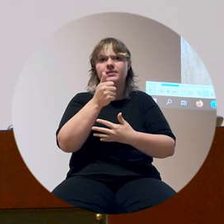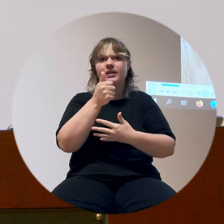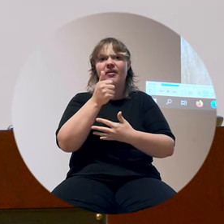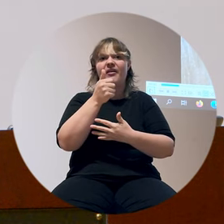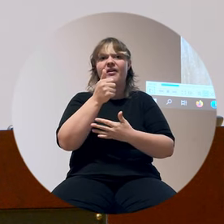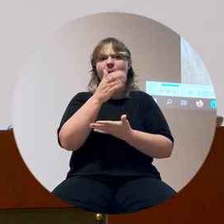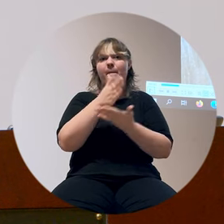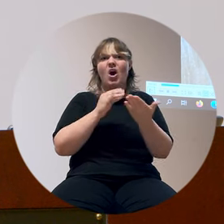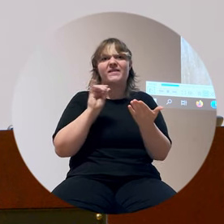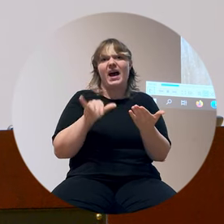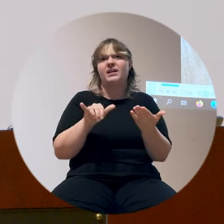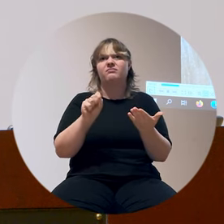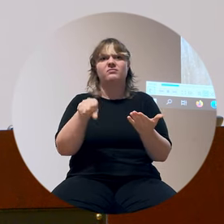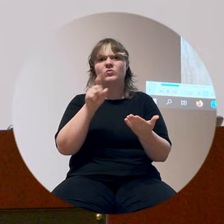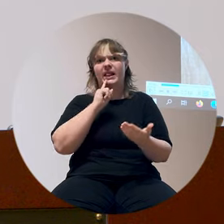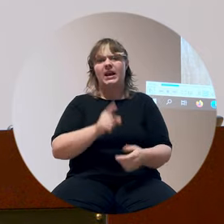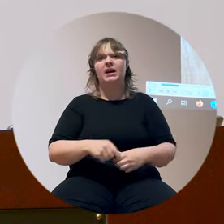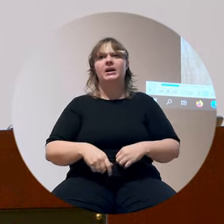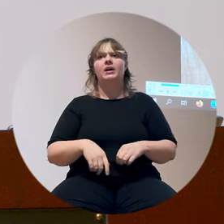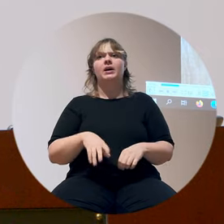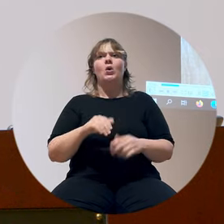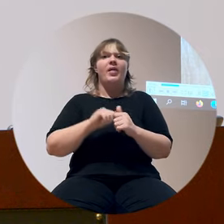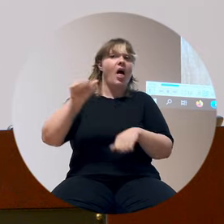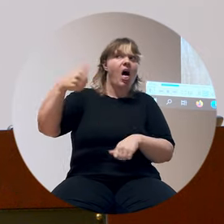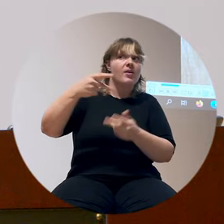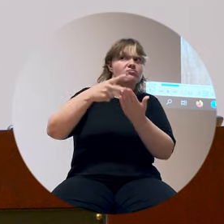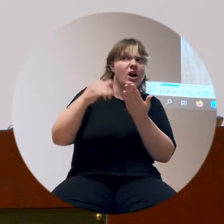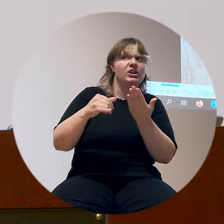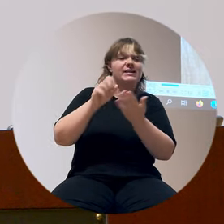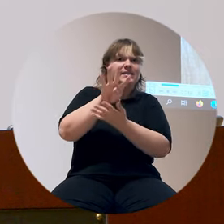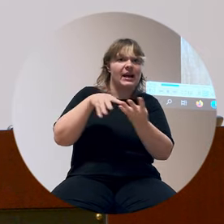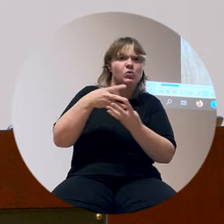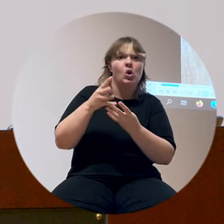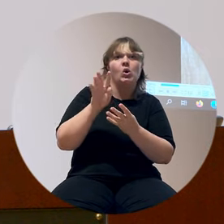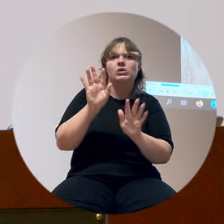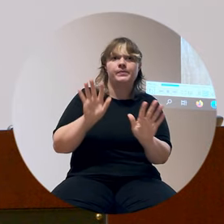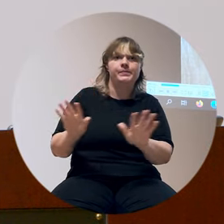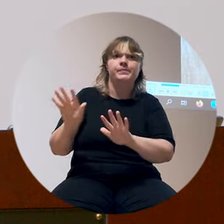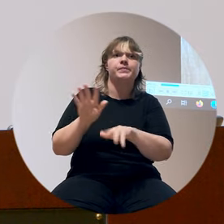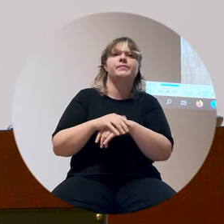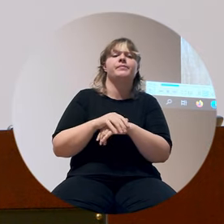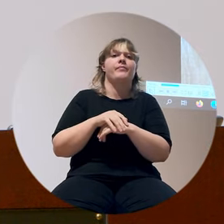part of that, really. So with other projects and schedules and